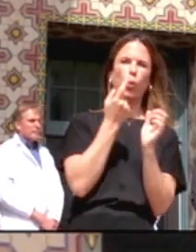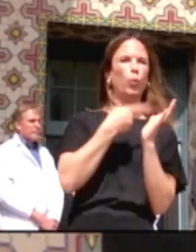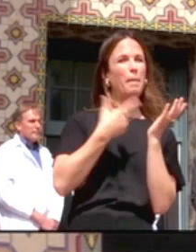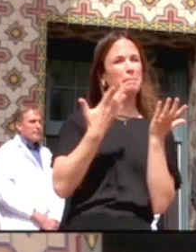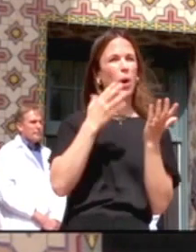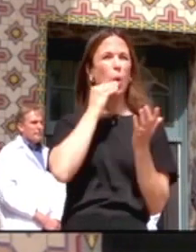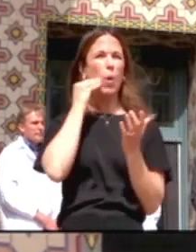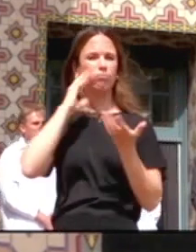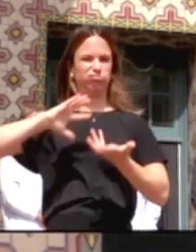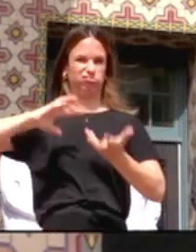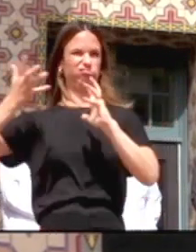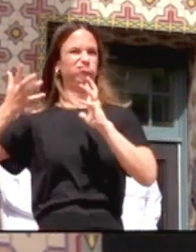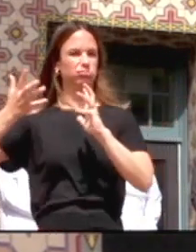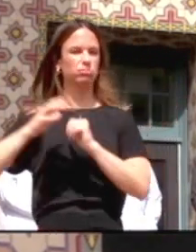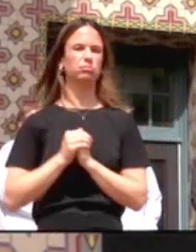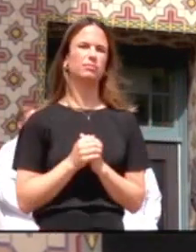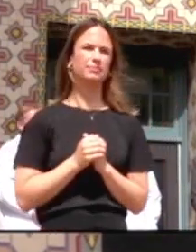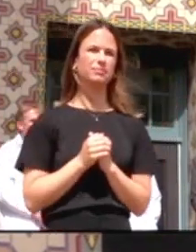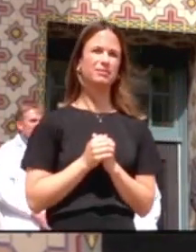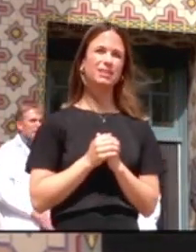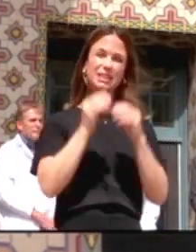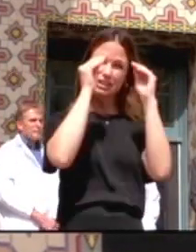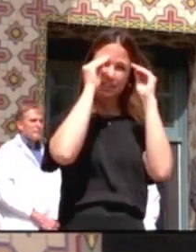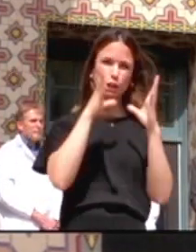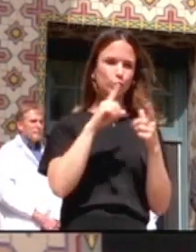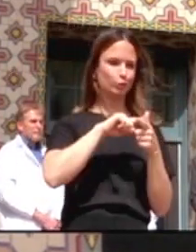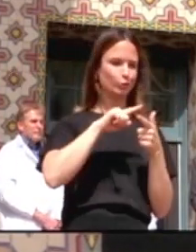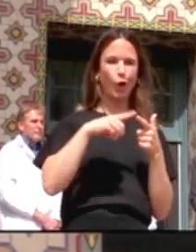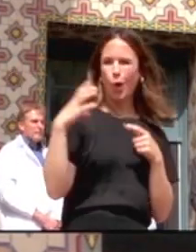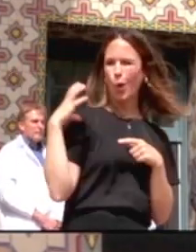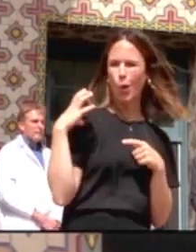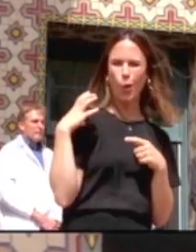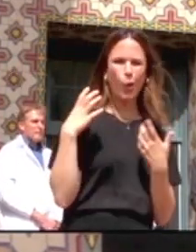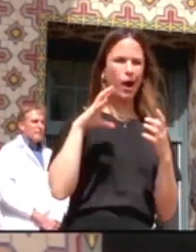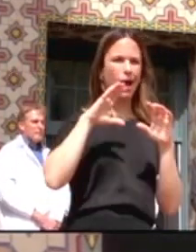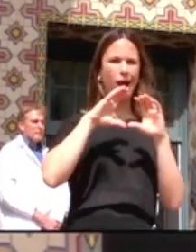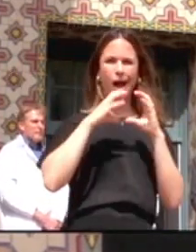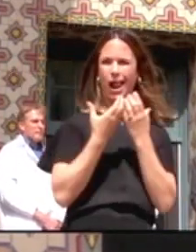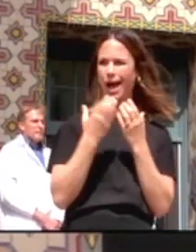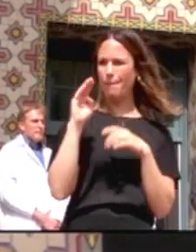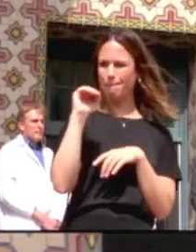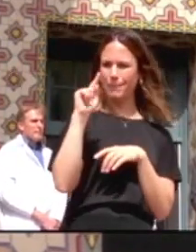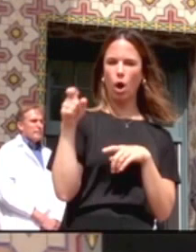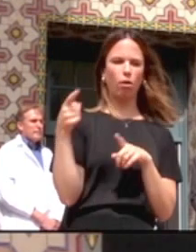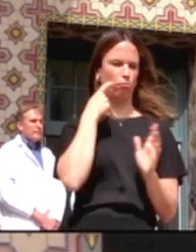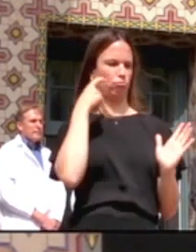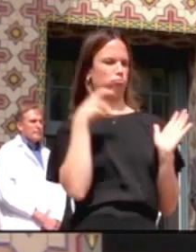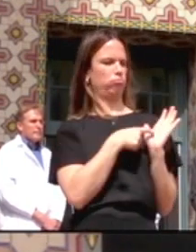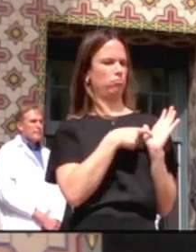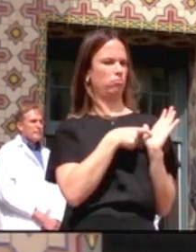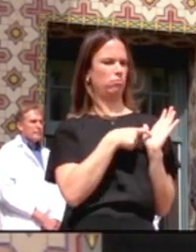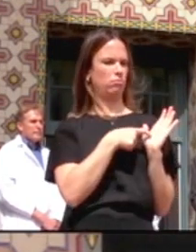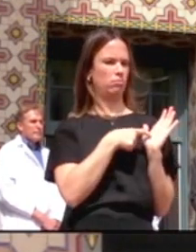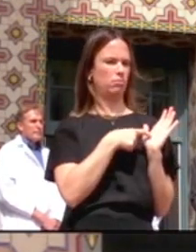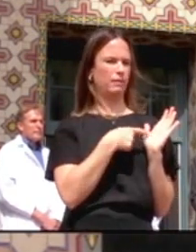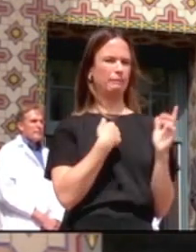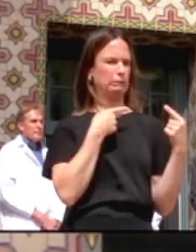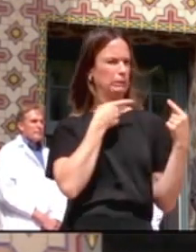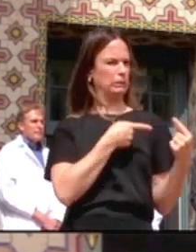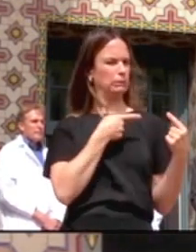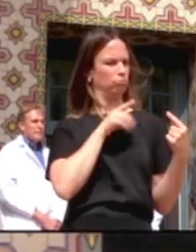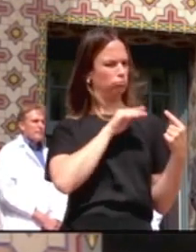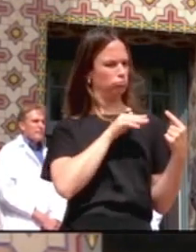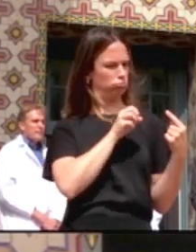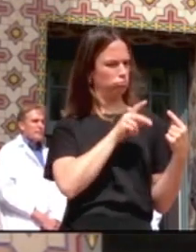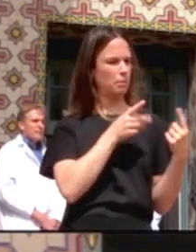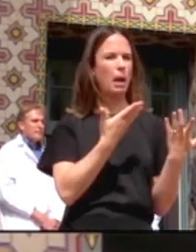chaotic home life. A teacher, coach, or classmate may be the first person to notice a child or teen struggling with